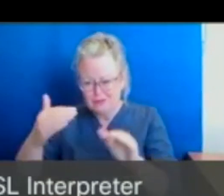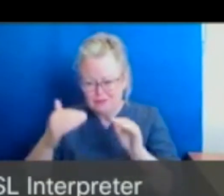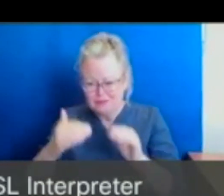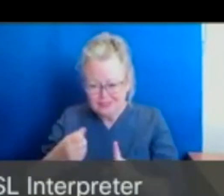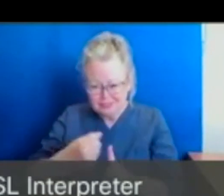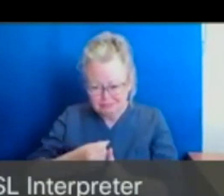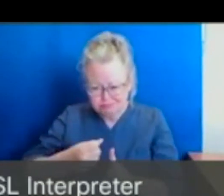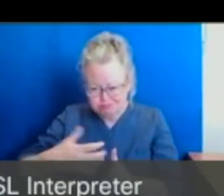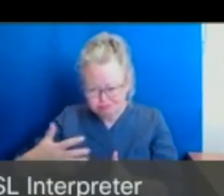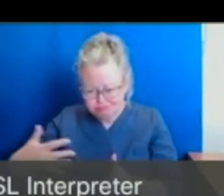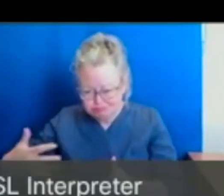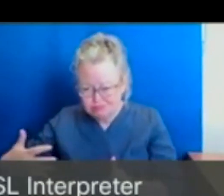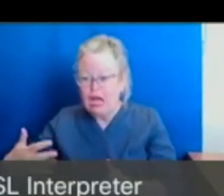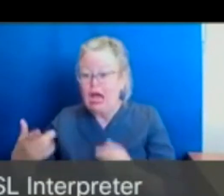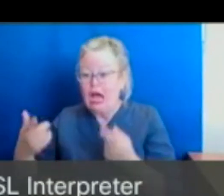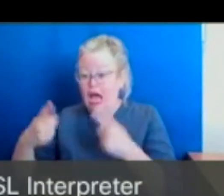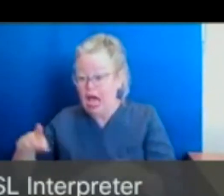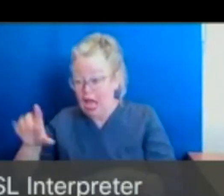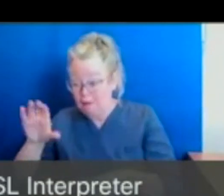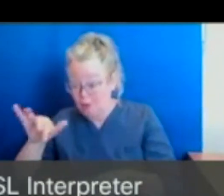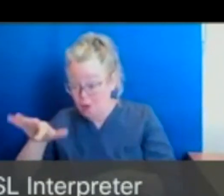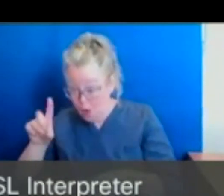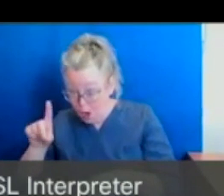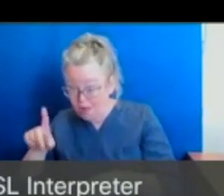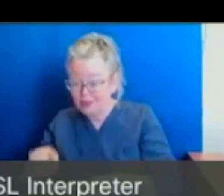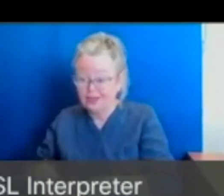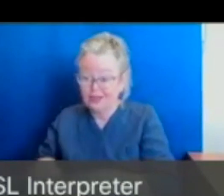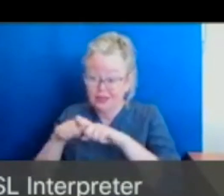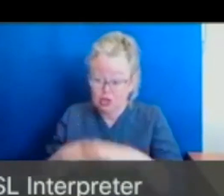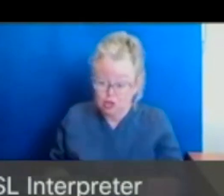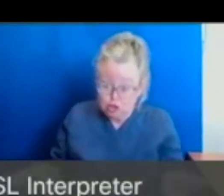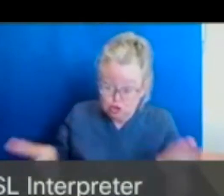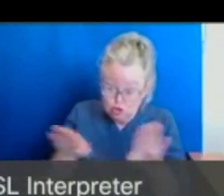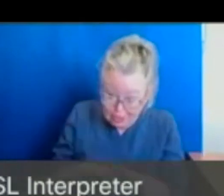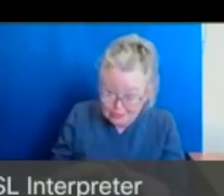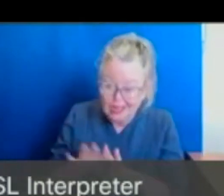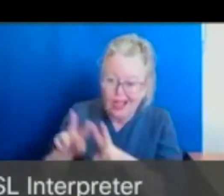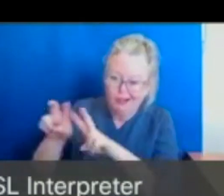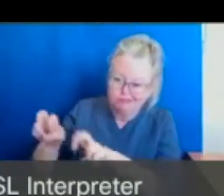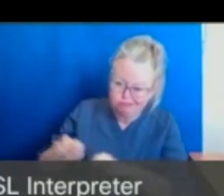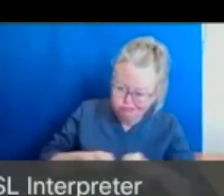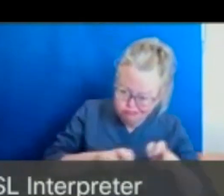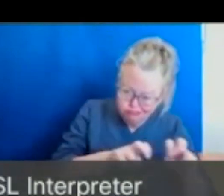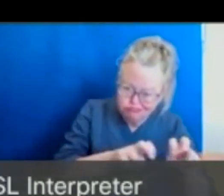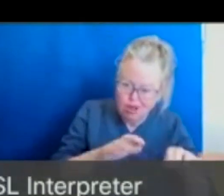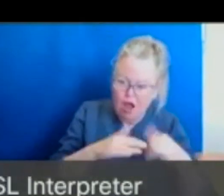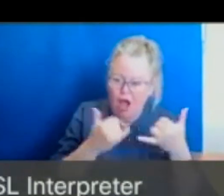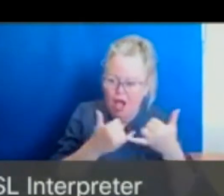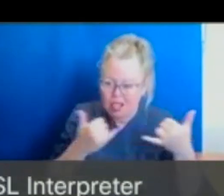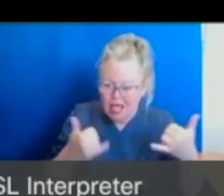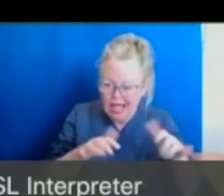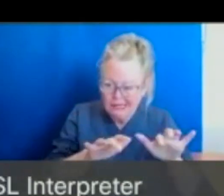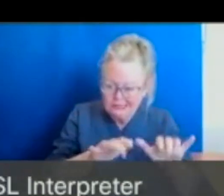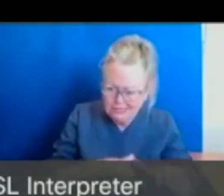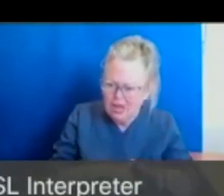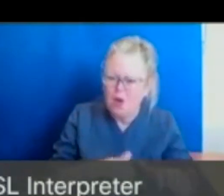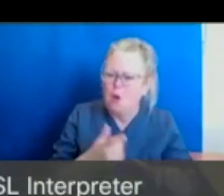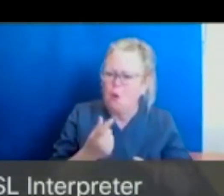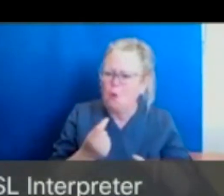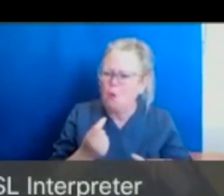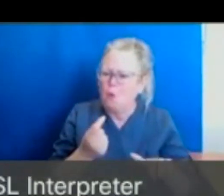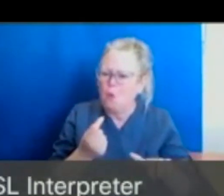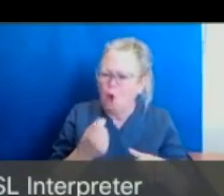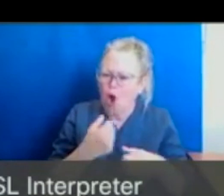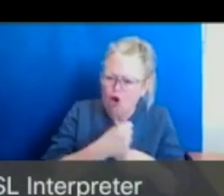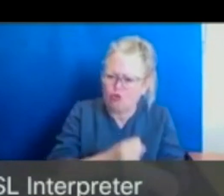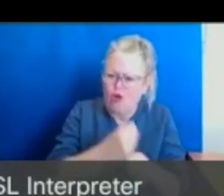correlation between the COVID-related shutdown and student outcomes. That